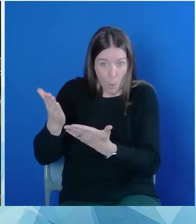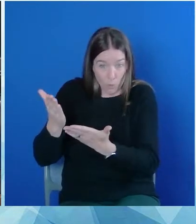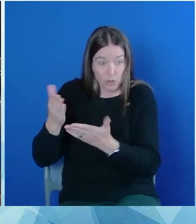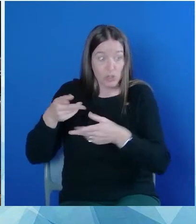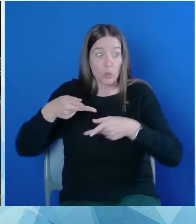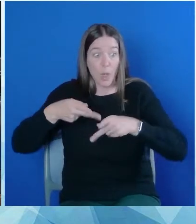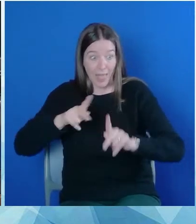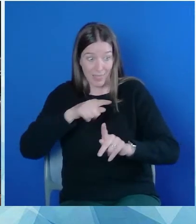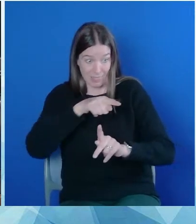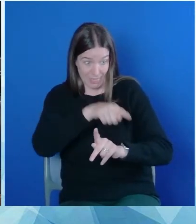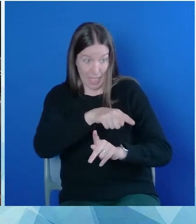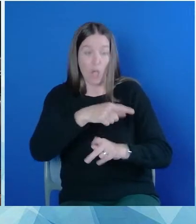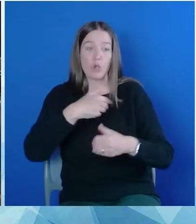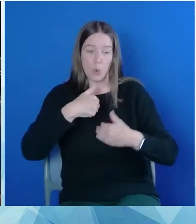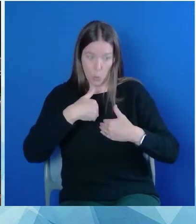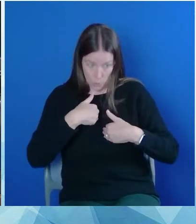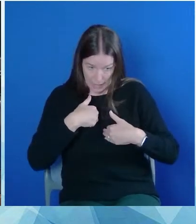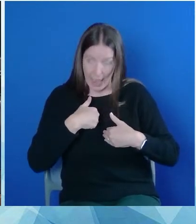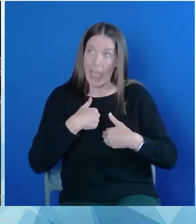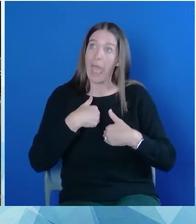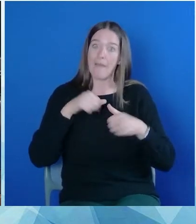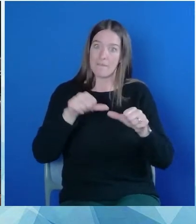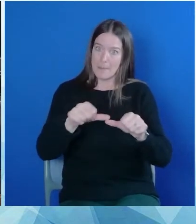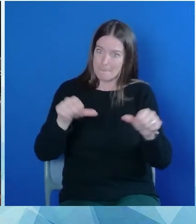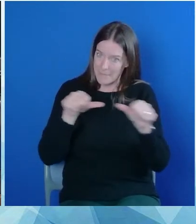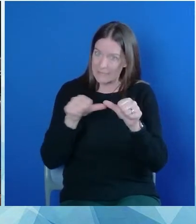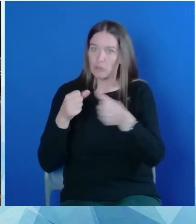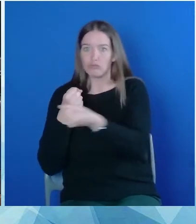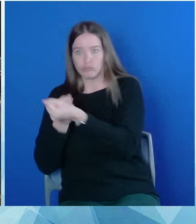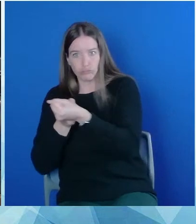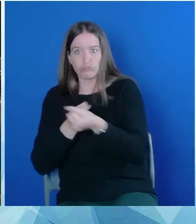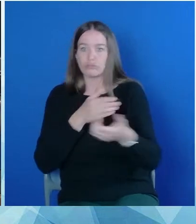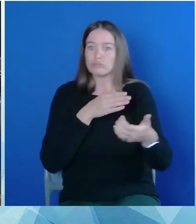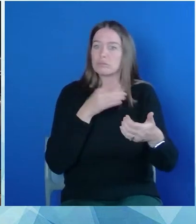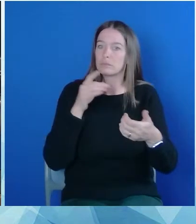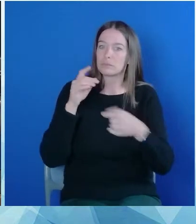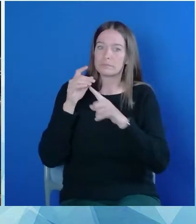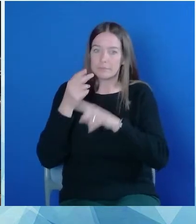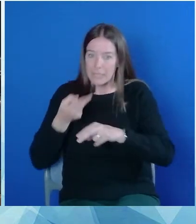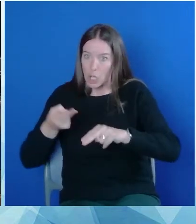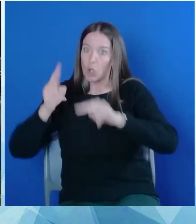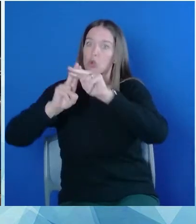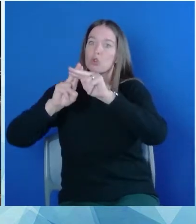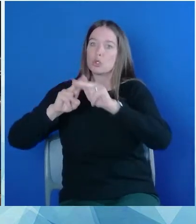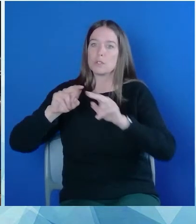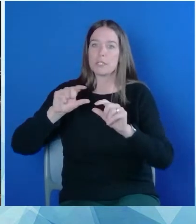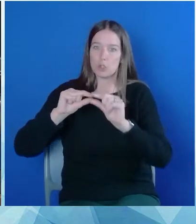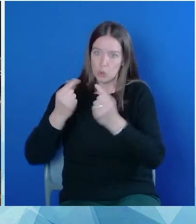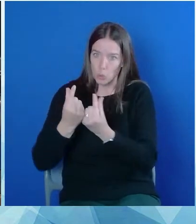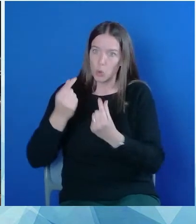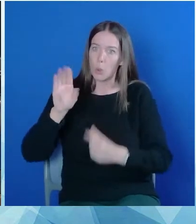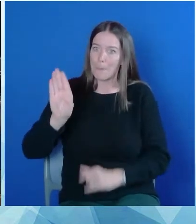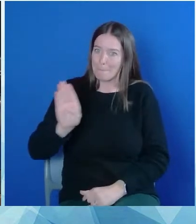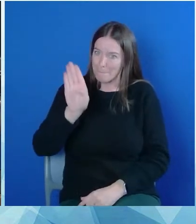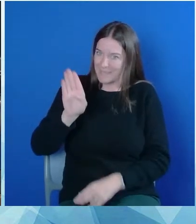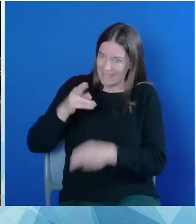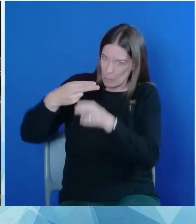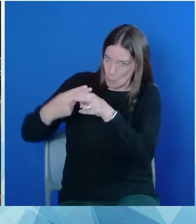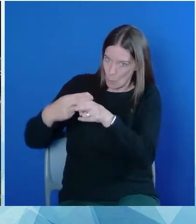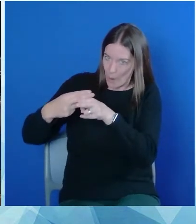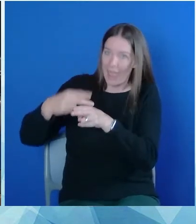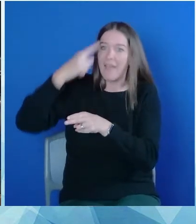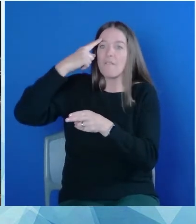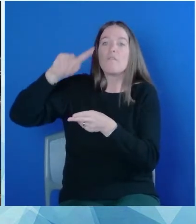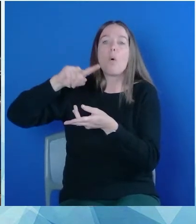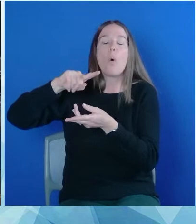in support of increasing or adjusting Group B weights for students with disabilities statewide, that would give you the